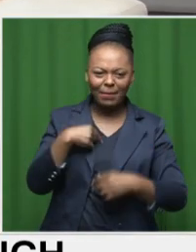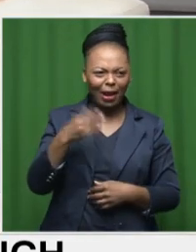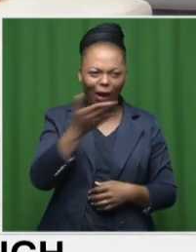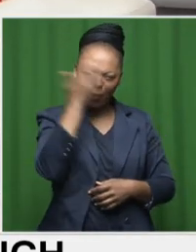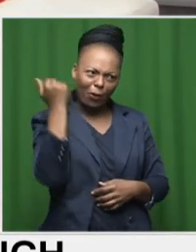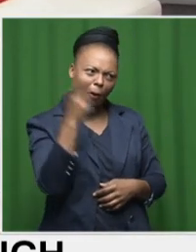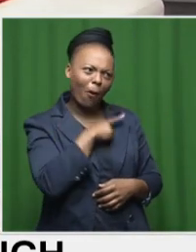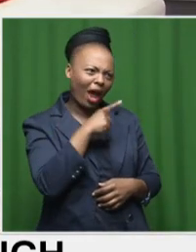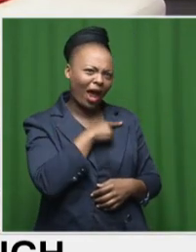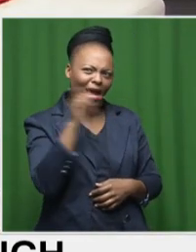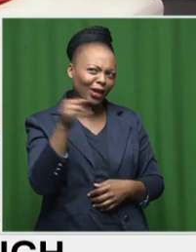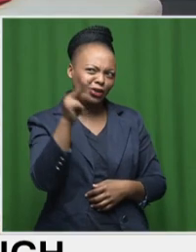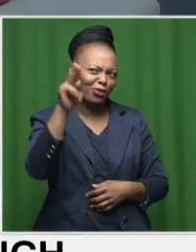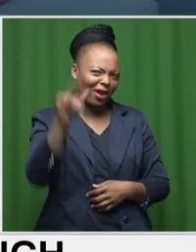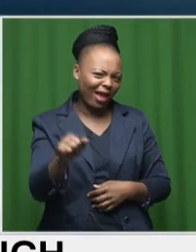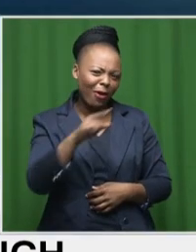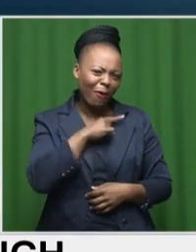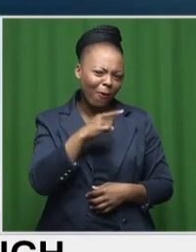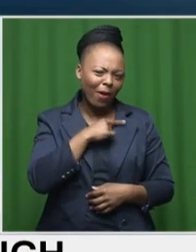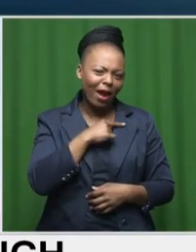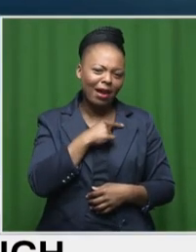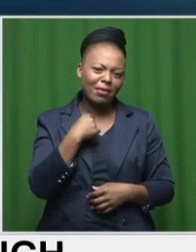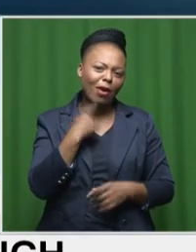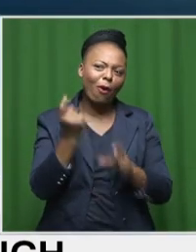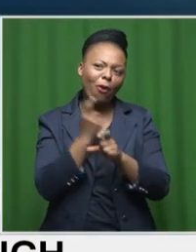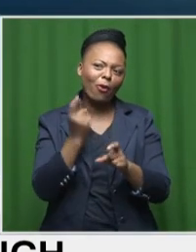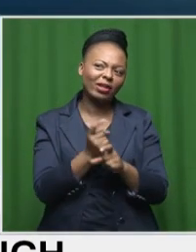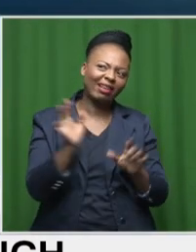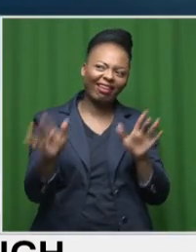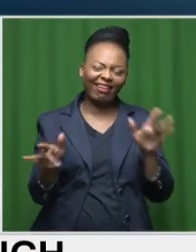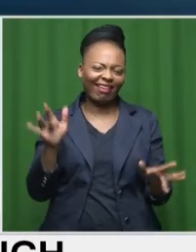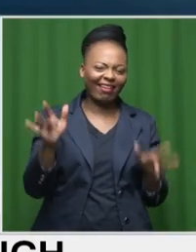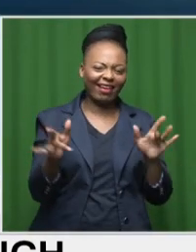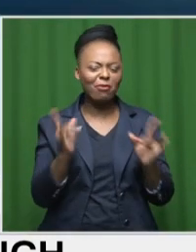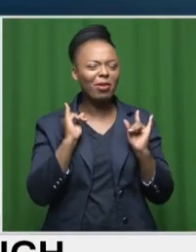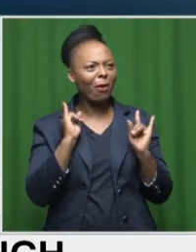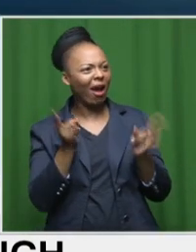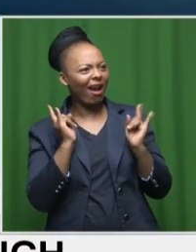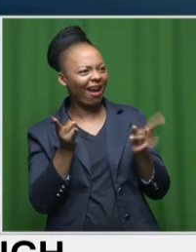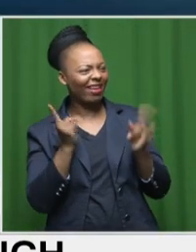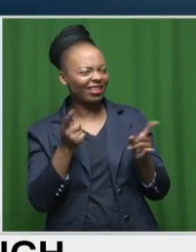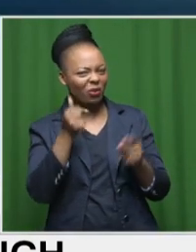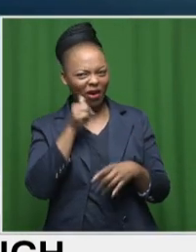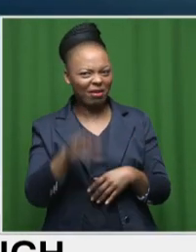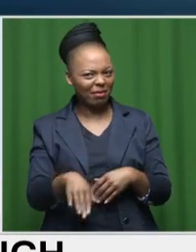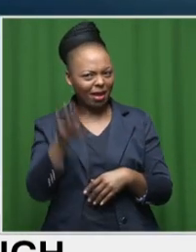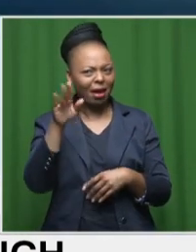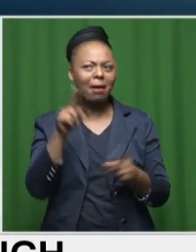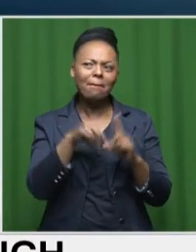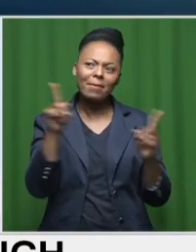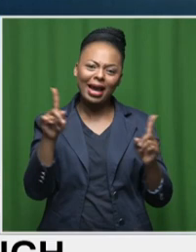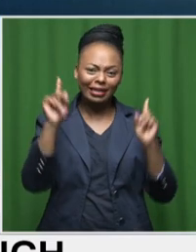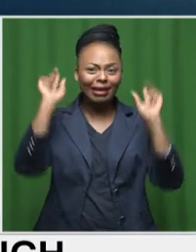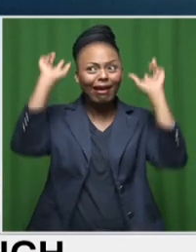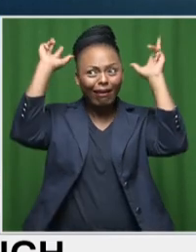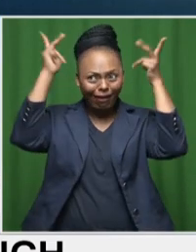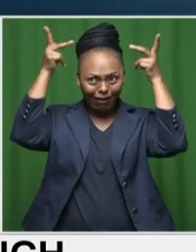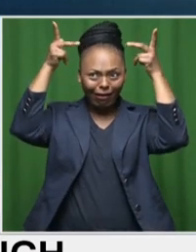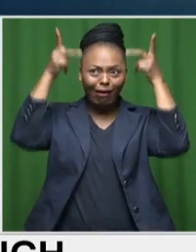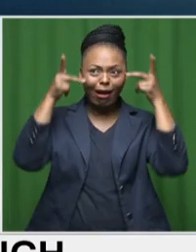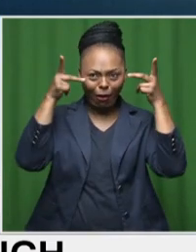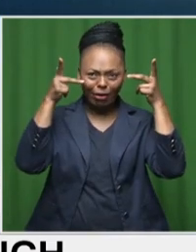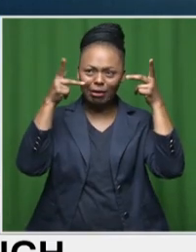because I used to watch, you know, the pageants, but for some reason, that crown that day caught